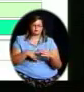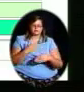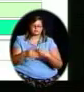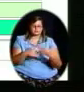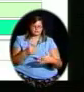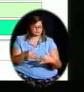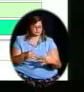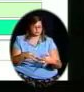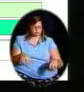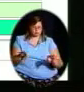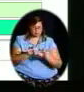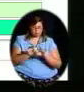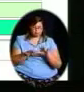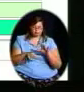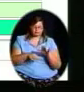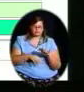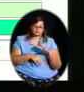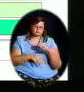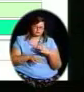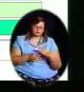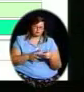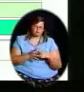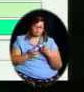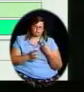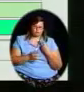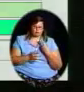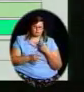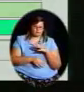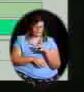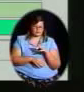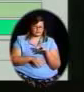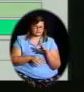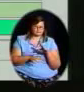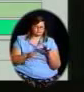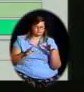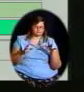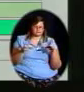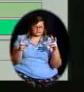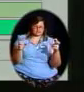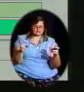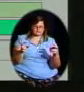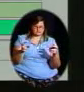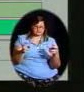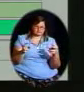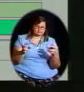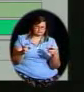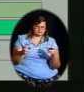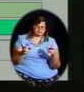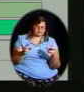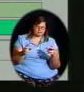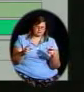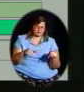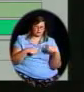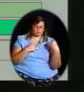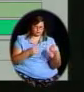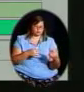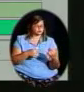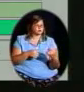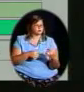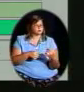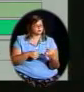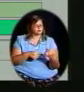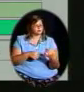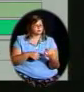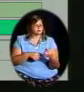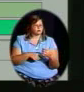improvement process, starting from our mission statement, flowing down to the strategic directions from the Board of Education, those 5, flowing